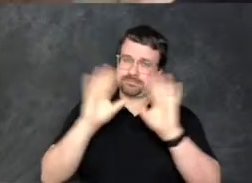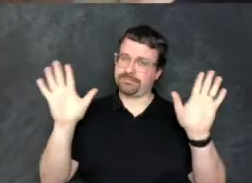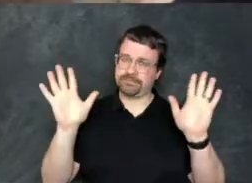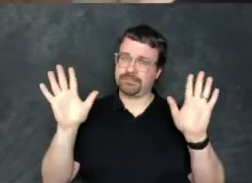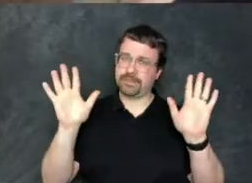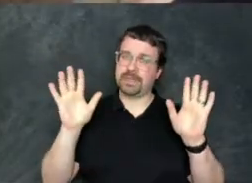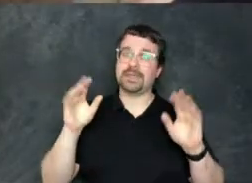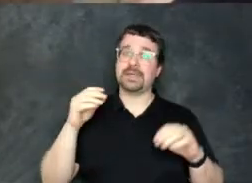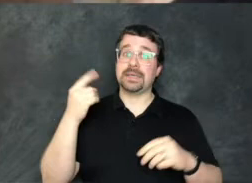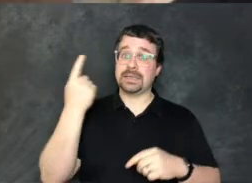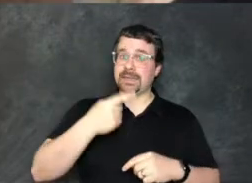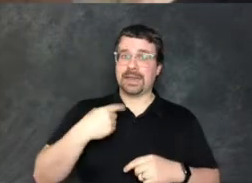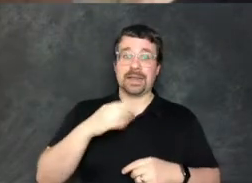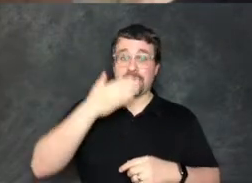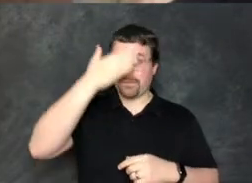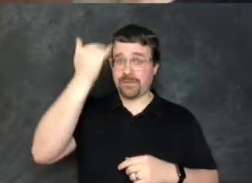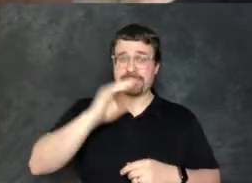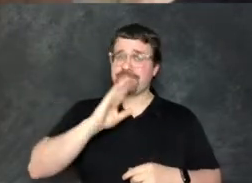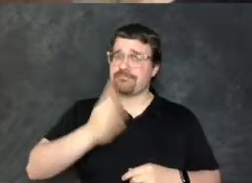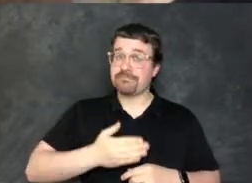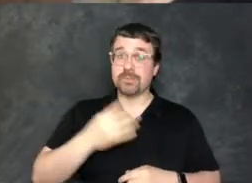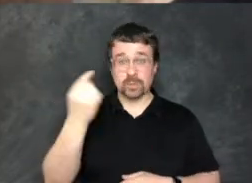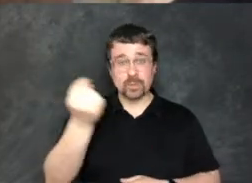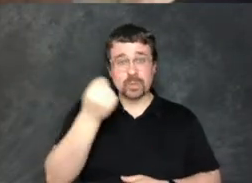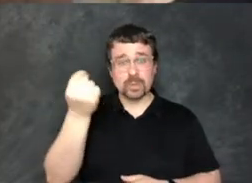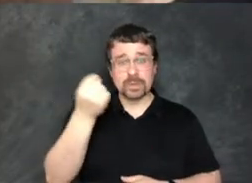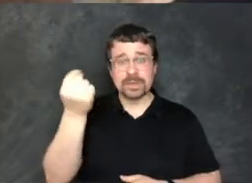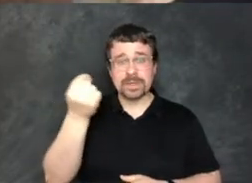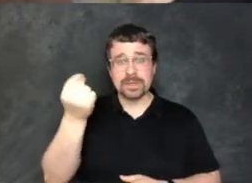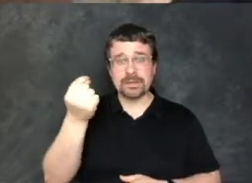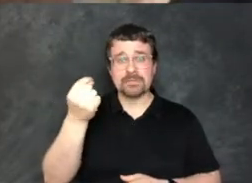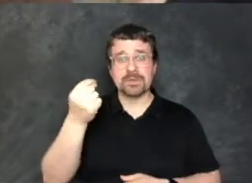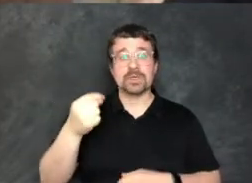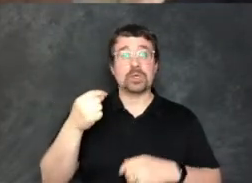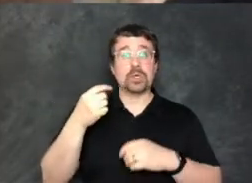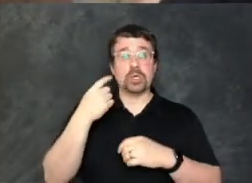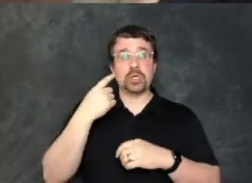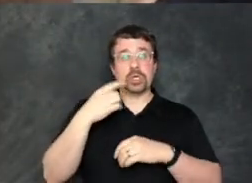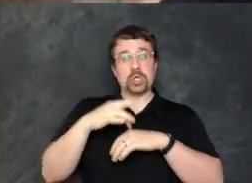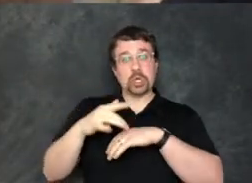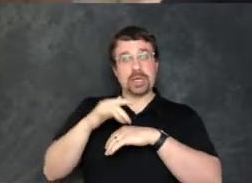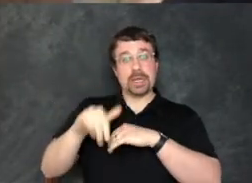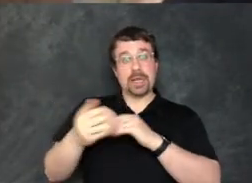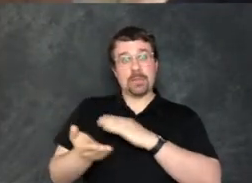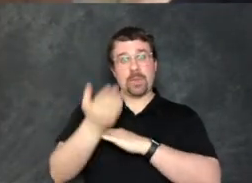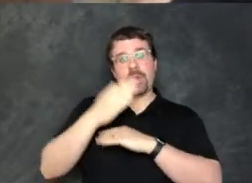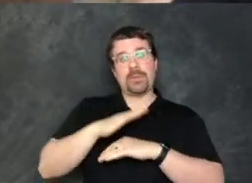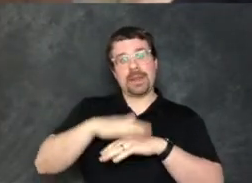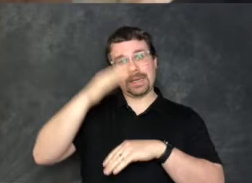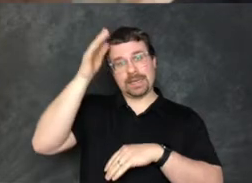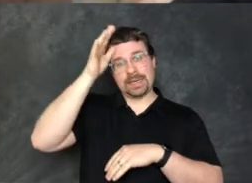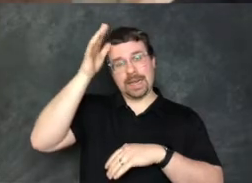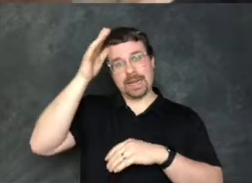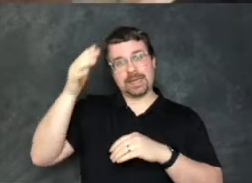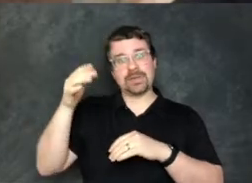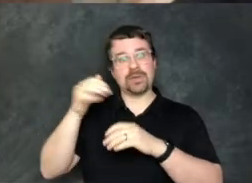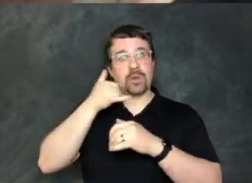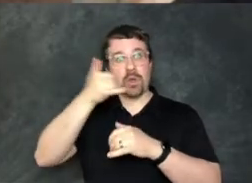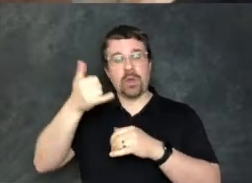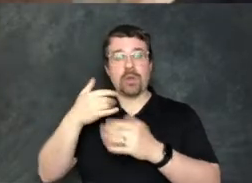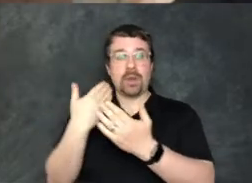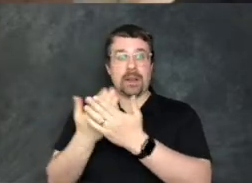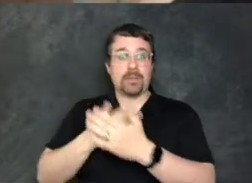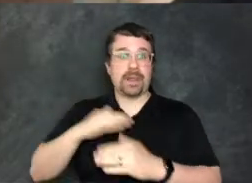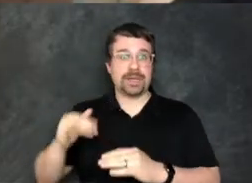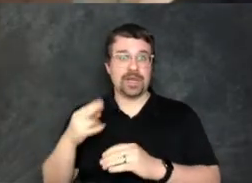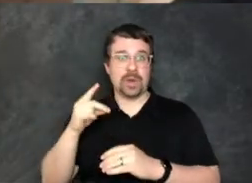that day vividly. It is a day I will never forget. It was a Tuesday, and earlier that morning, upon my dad's call,